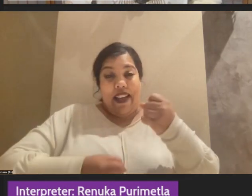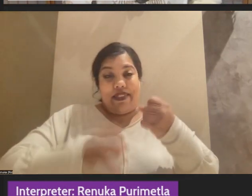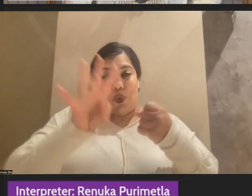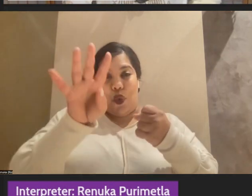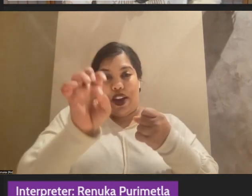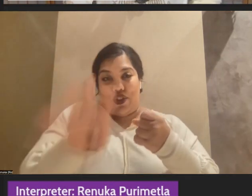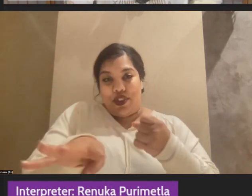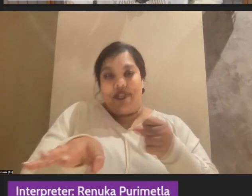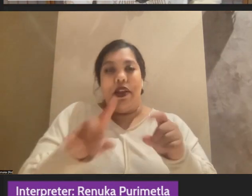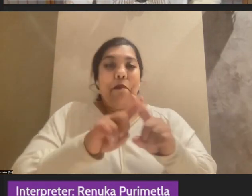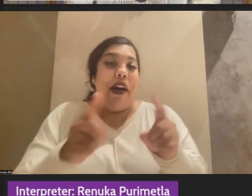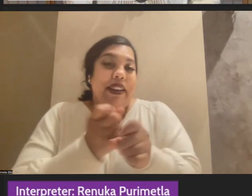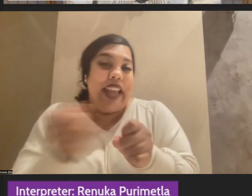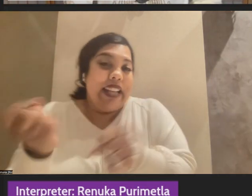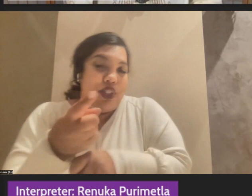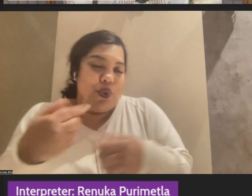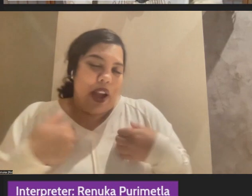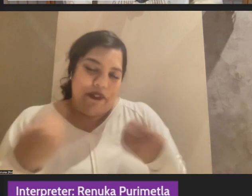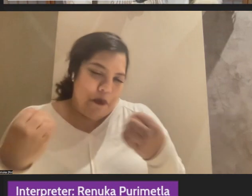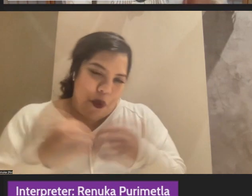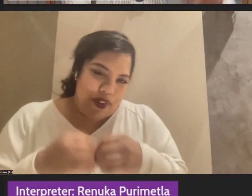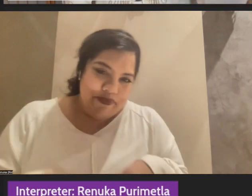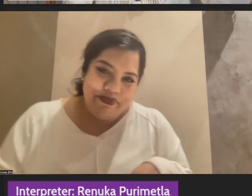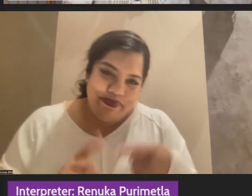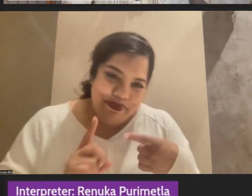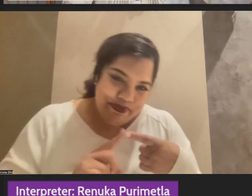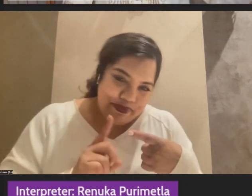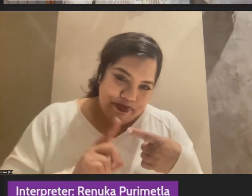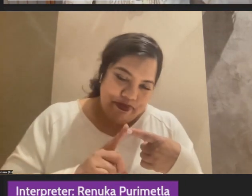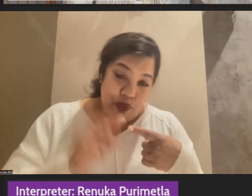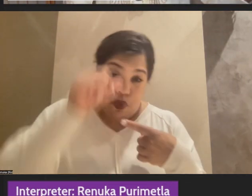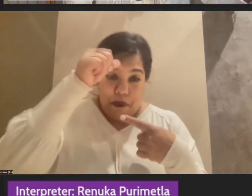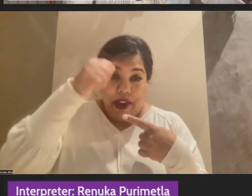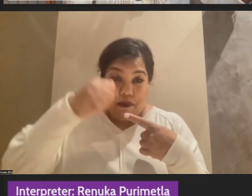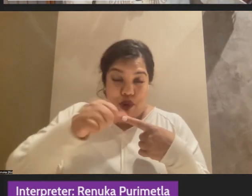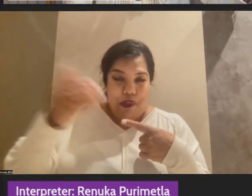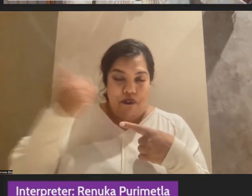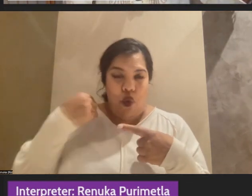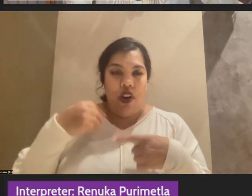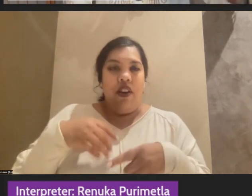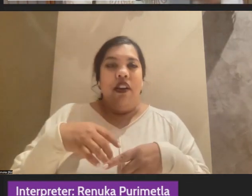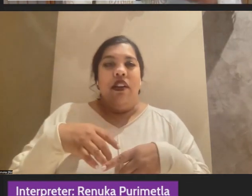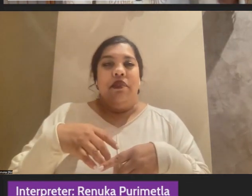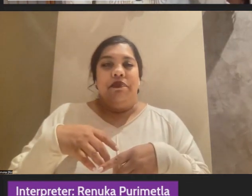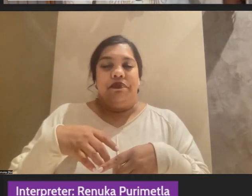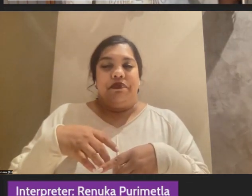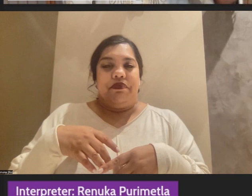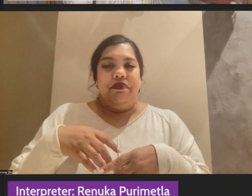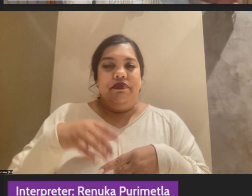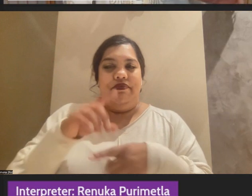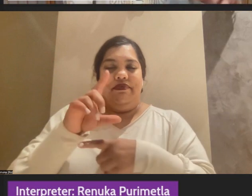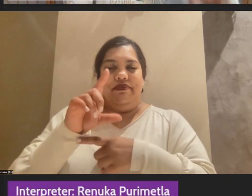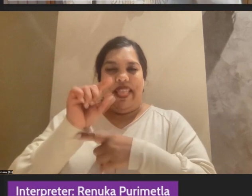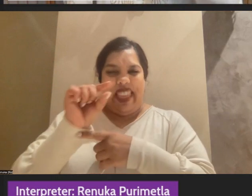But we've got more next year. Number one, remember that Holmes quote about getting our littleness out of the way and being for something